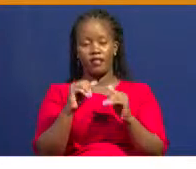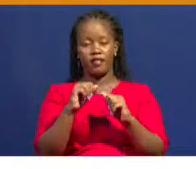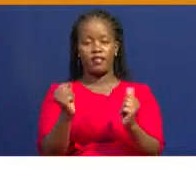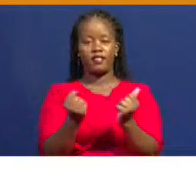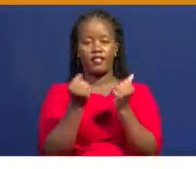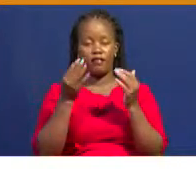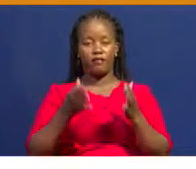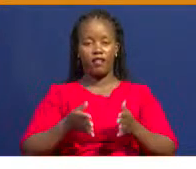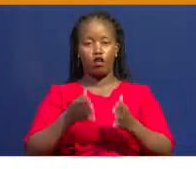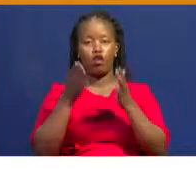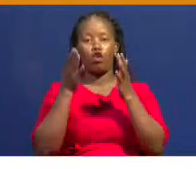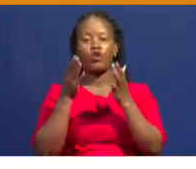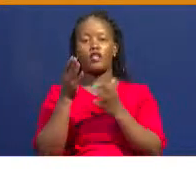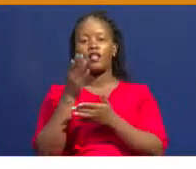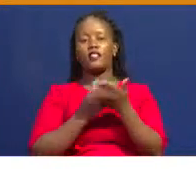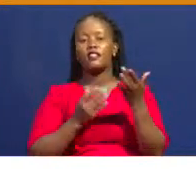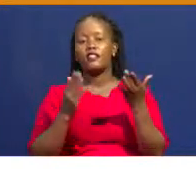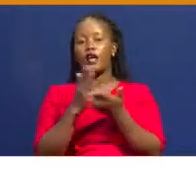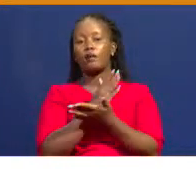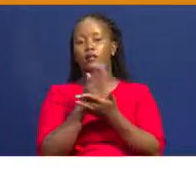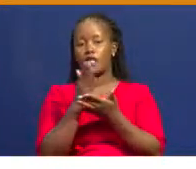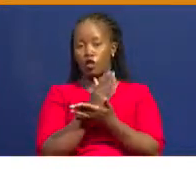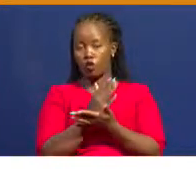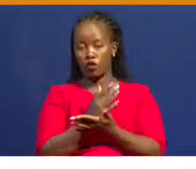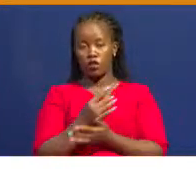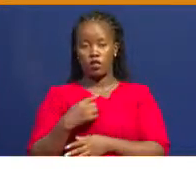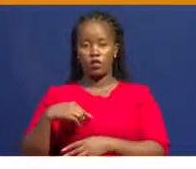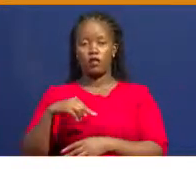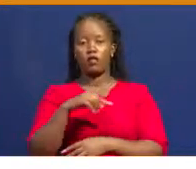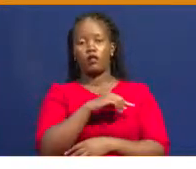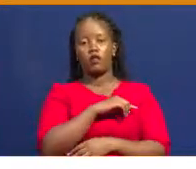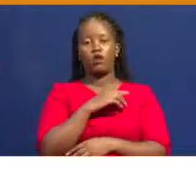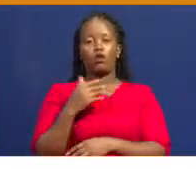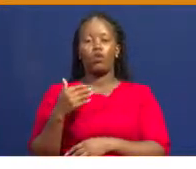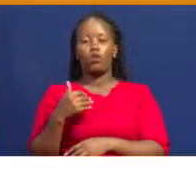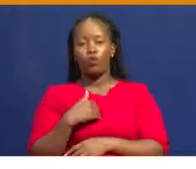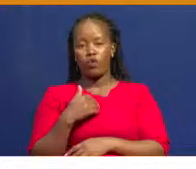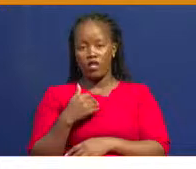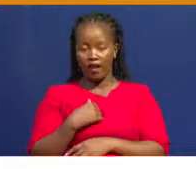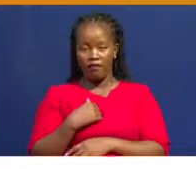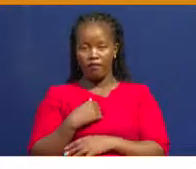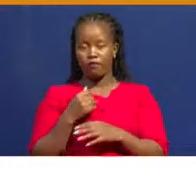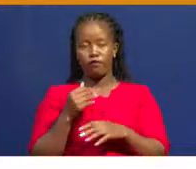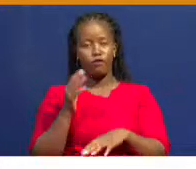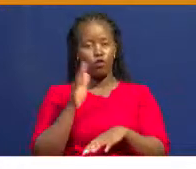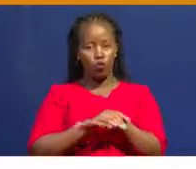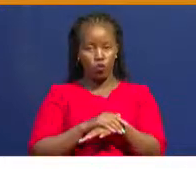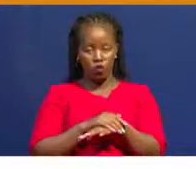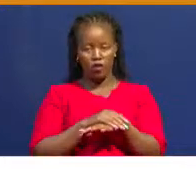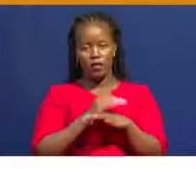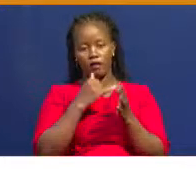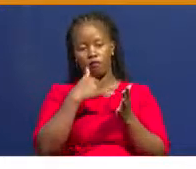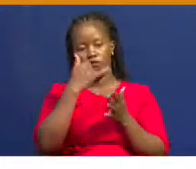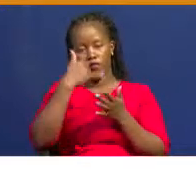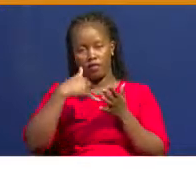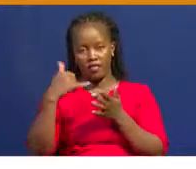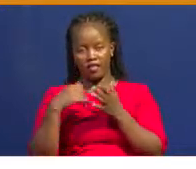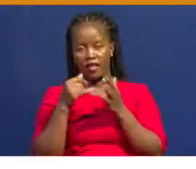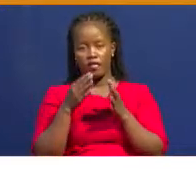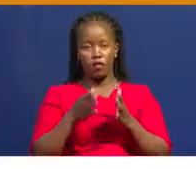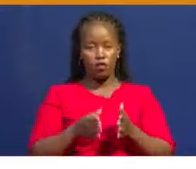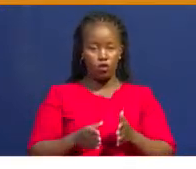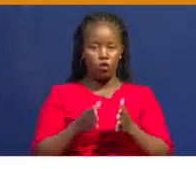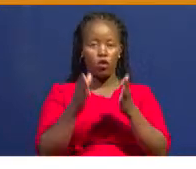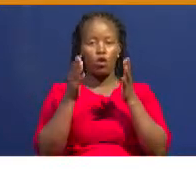subsection, safer roads, we have now properly designed roads. Because